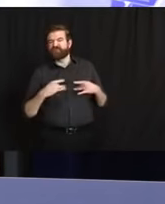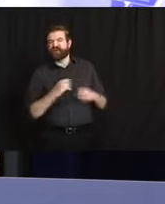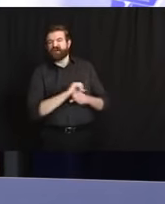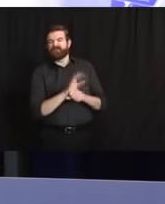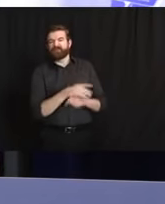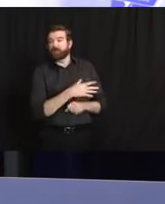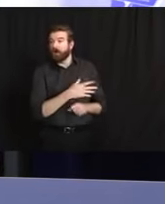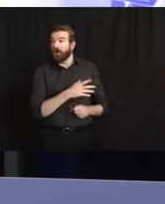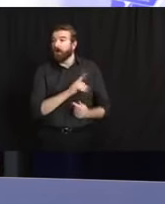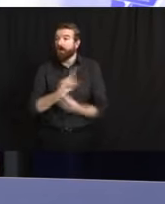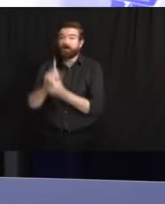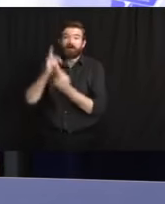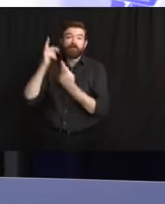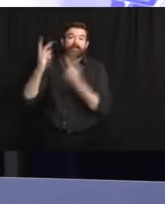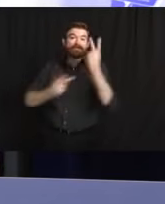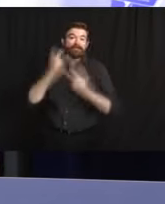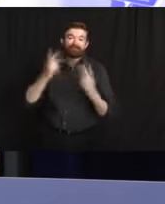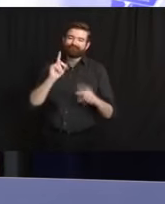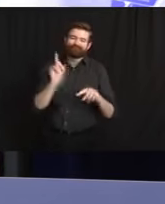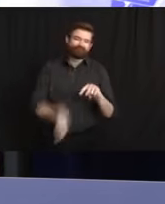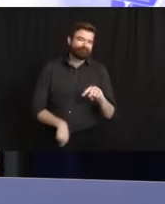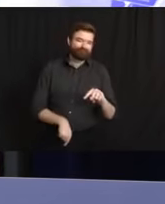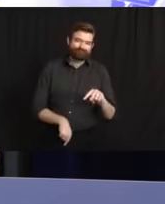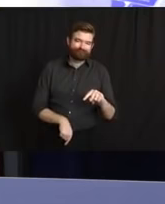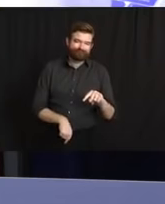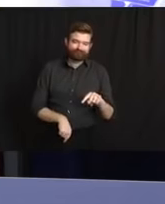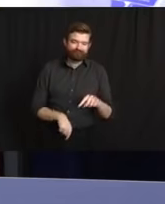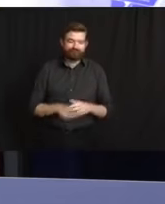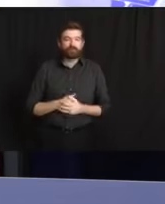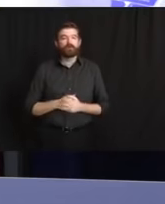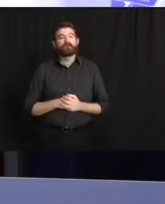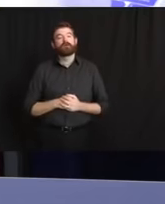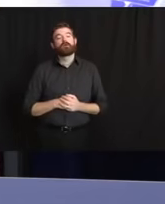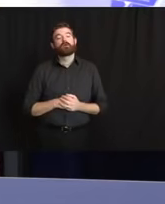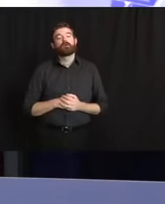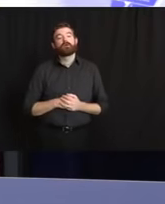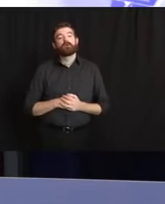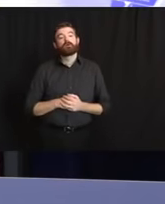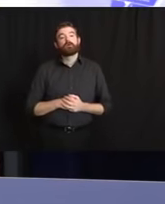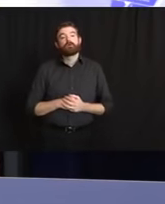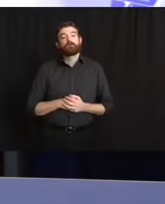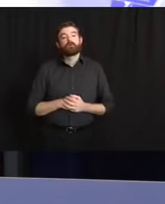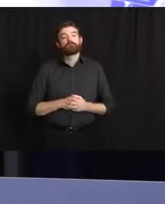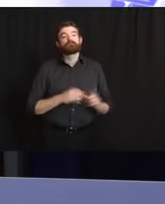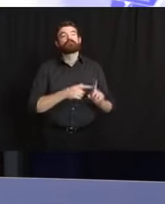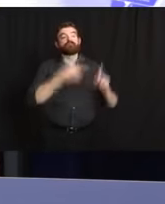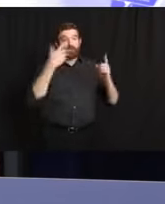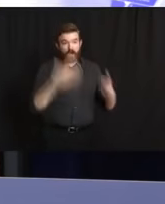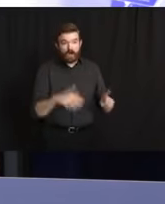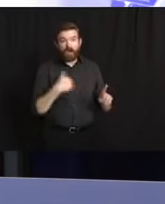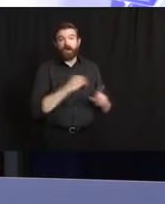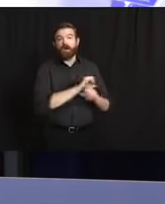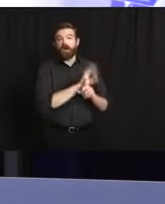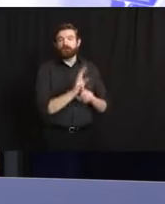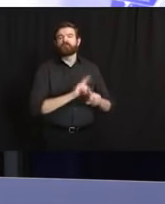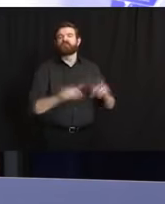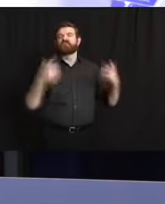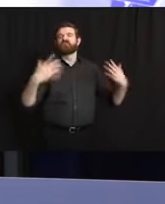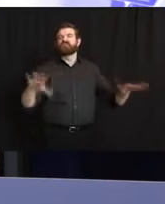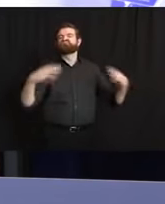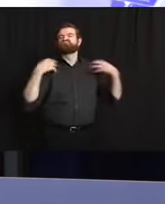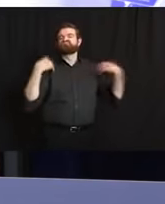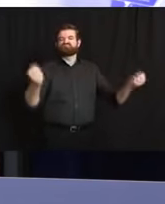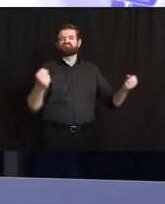visitation after they have met the criteria for discontinuation of their isolation. Facilities may start scheduling